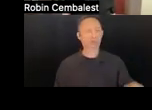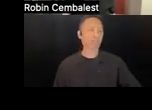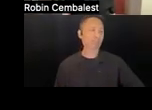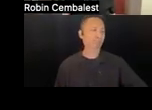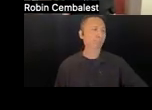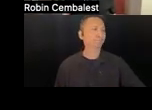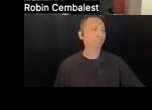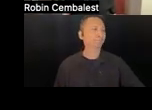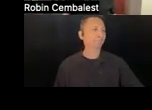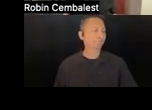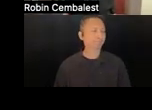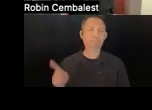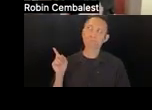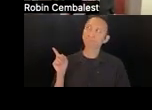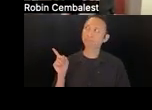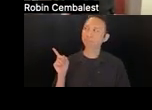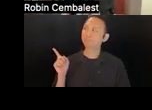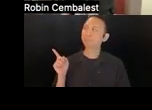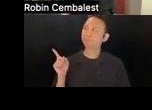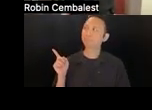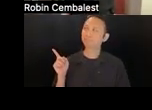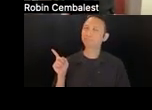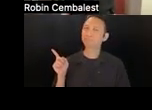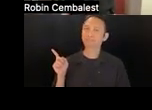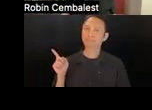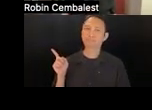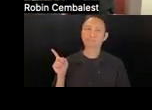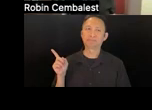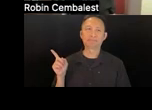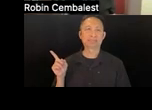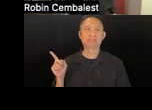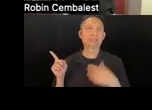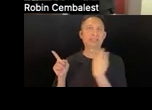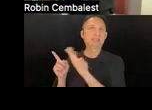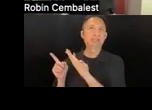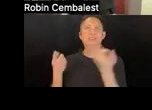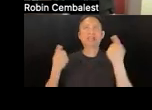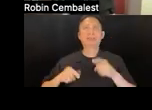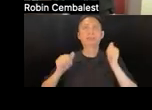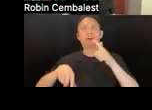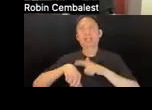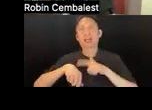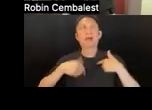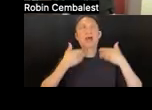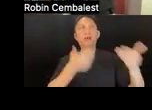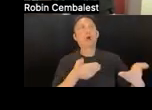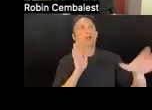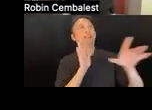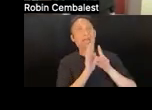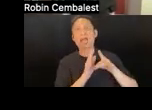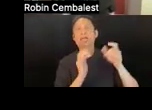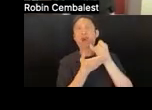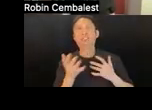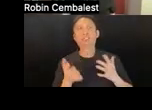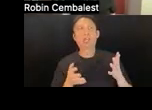And then, as I said, this happens all the time. I don't know why, but I go to tag an artist and I look them up,